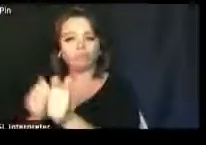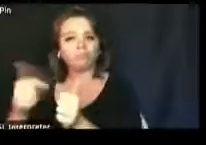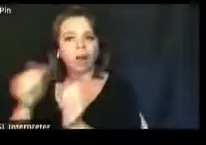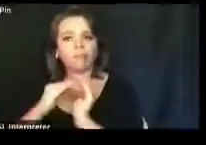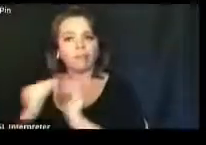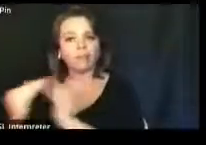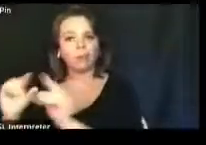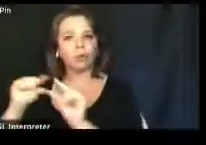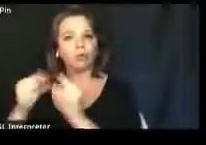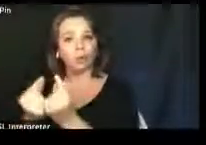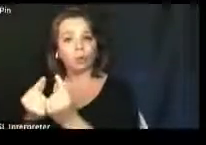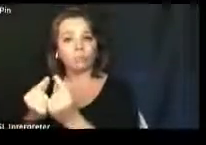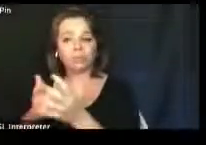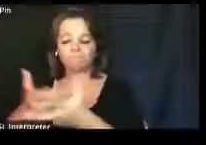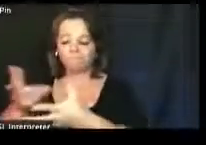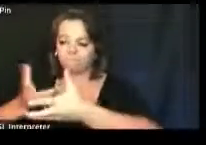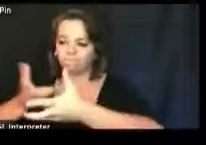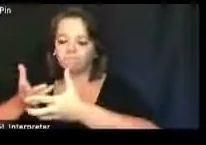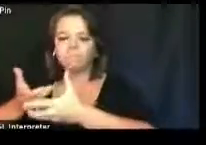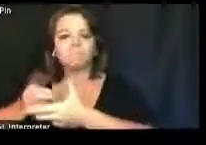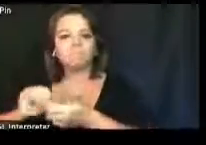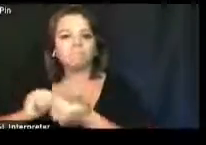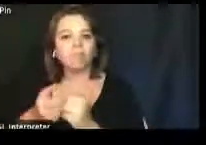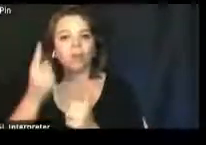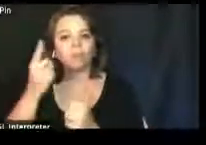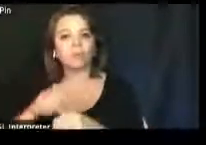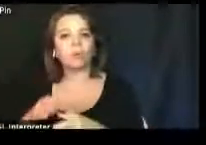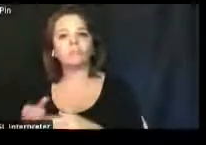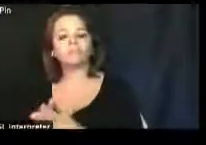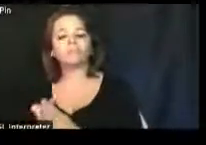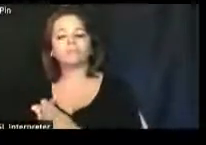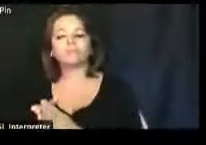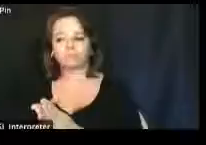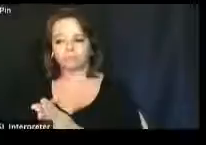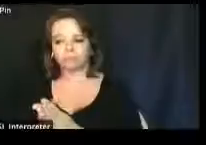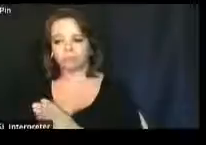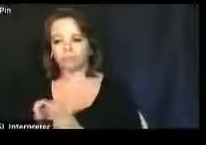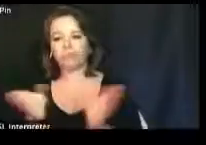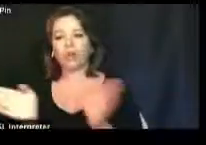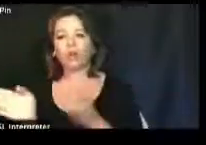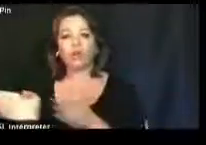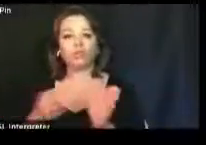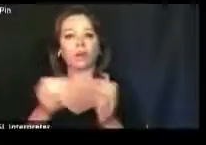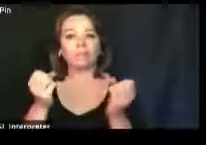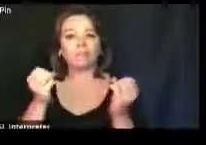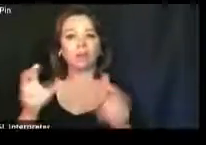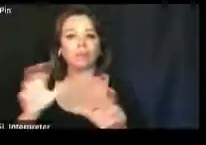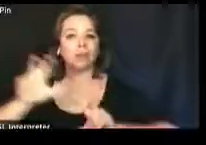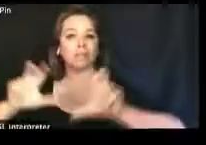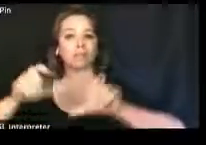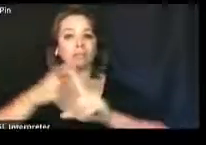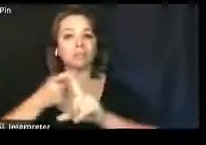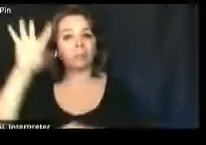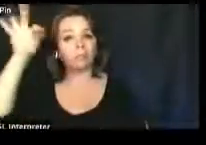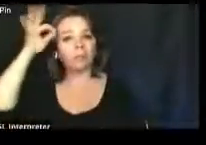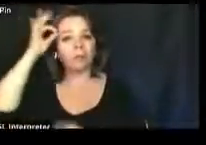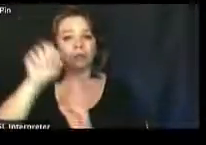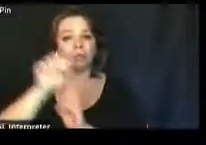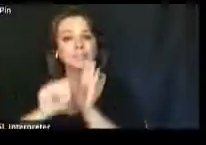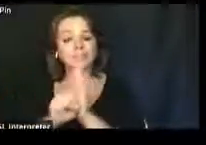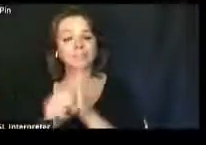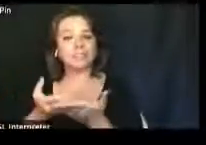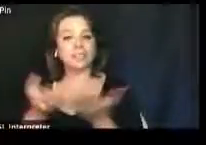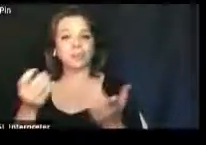groups to direct hundreds of millions of investments from federal and state sources over these last 10